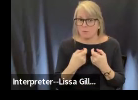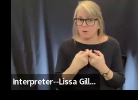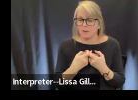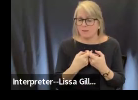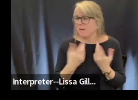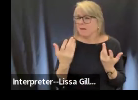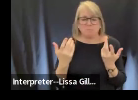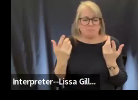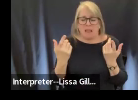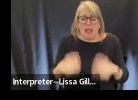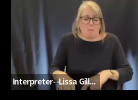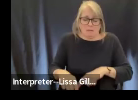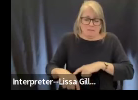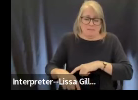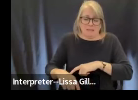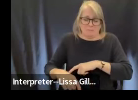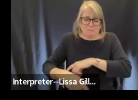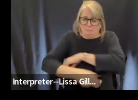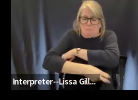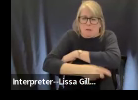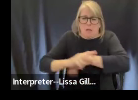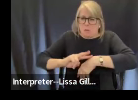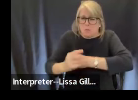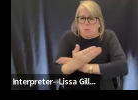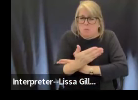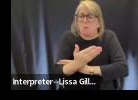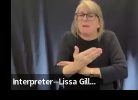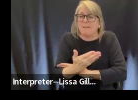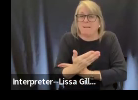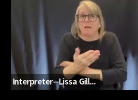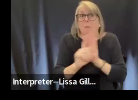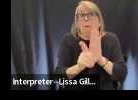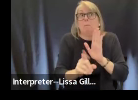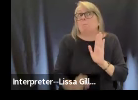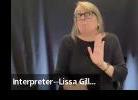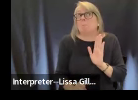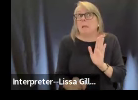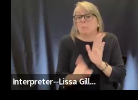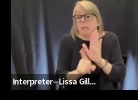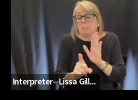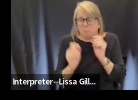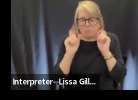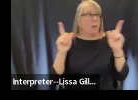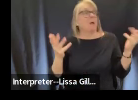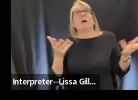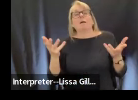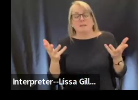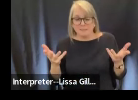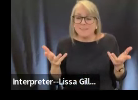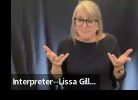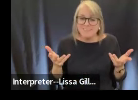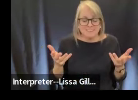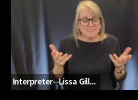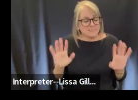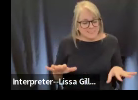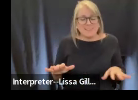We just need to be more proactive to prevent that from happening at 2 a.m. And so what we would advise to do is every time there